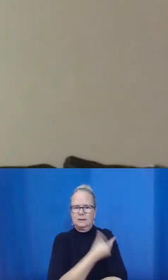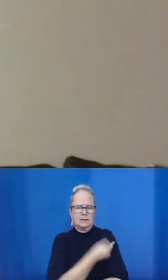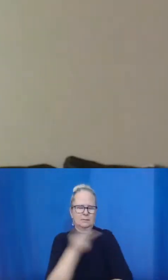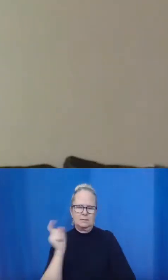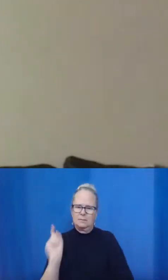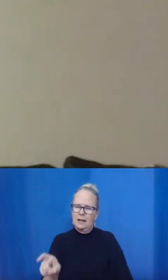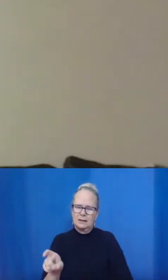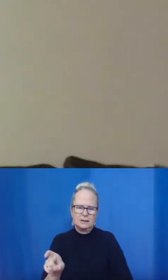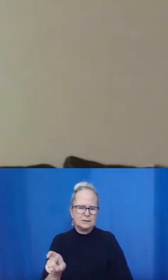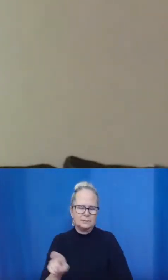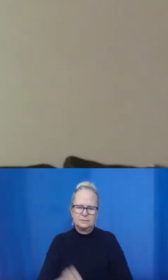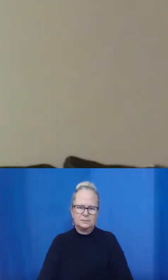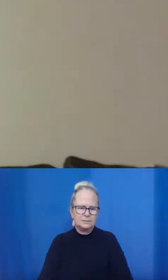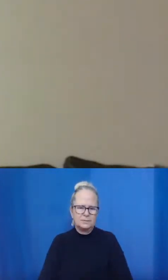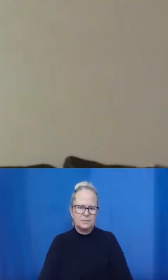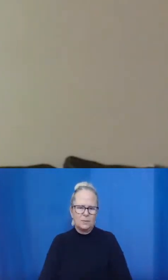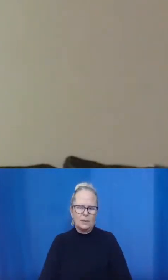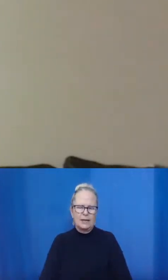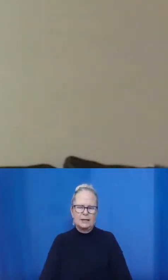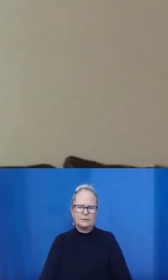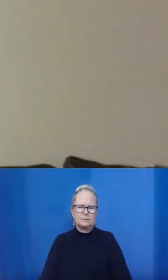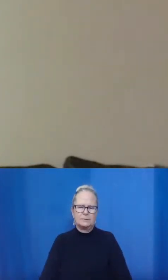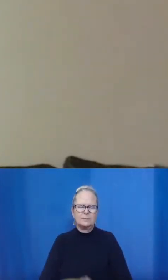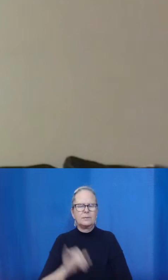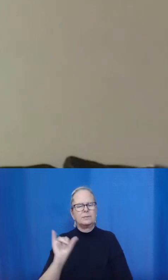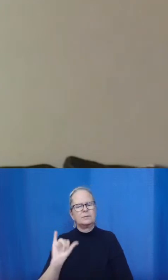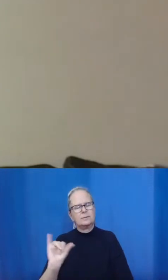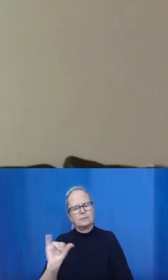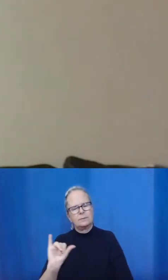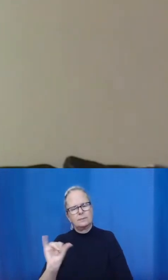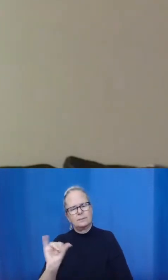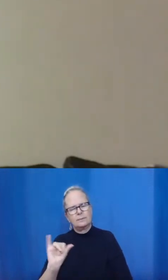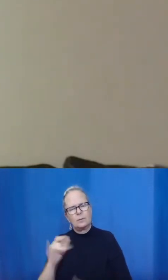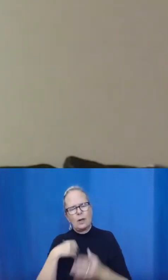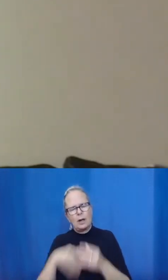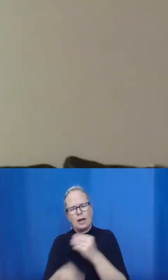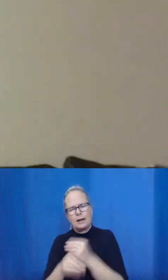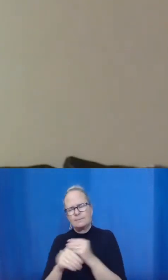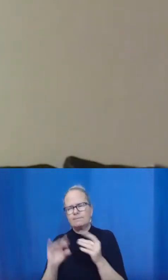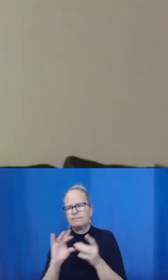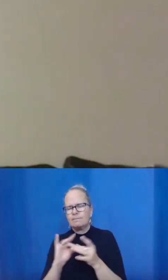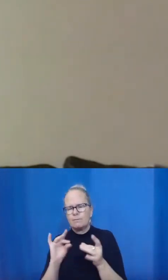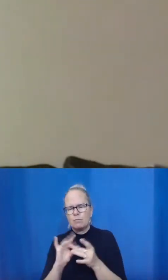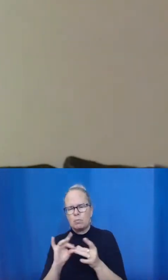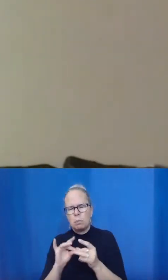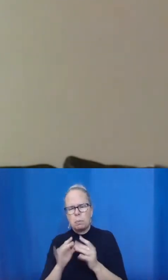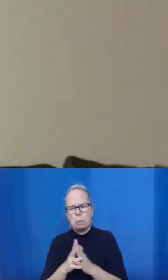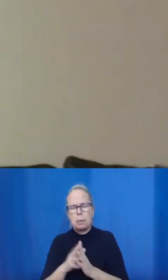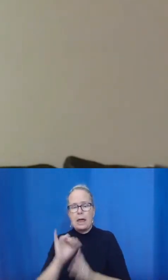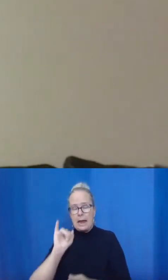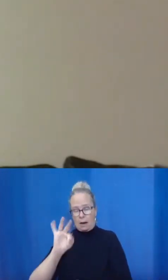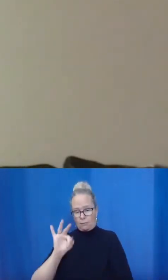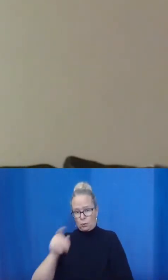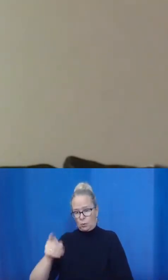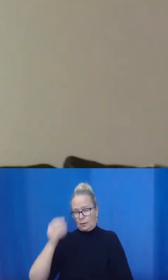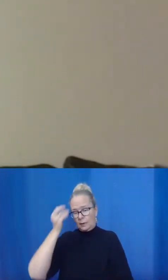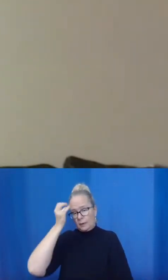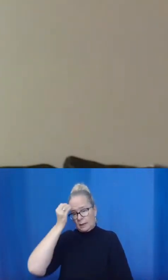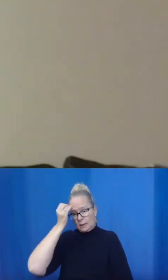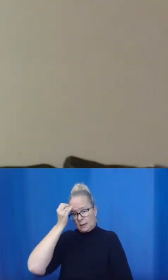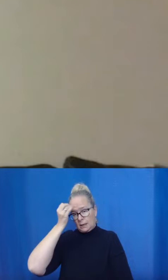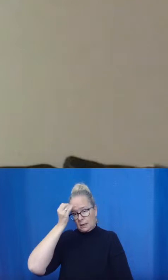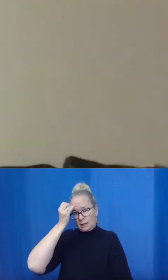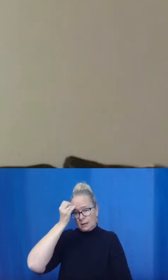government's planning and their opening of restrictions too soon, I do think that's had a direct impact on